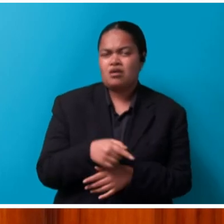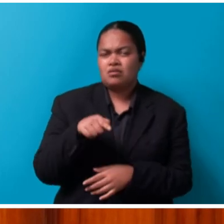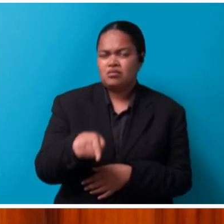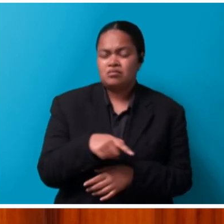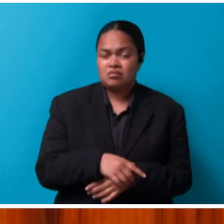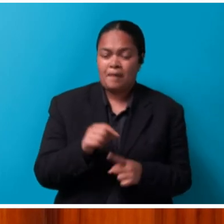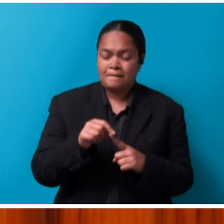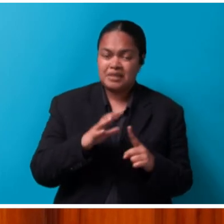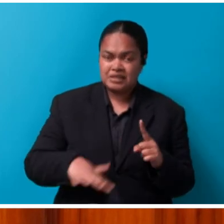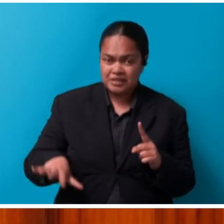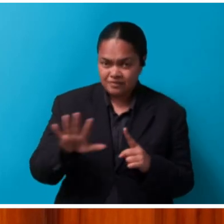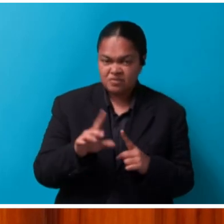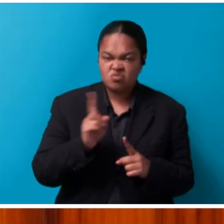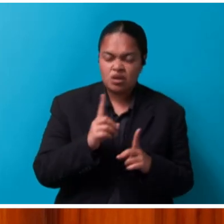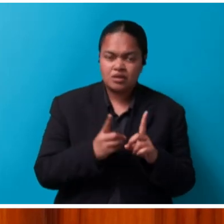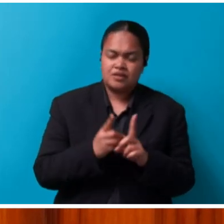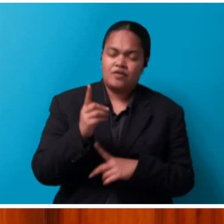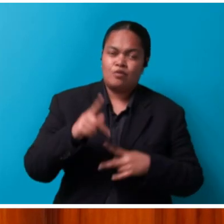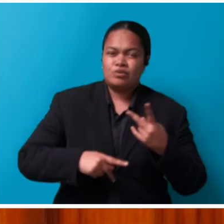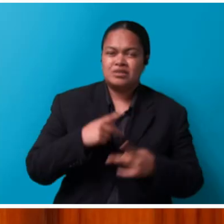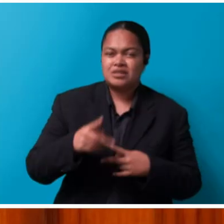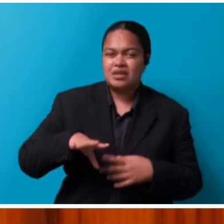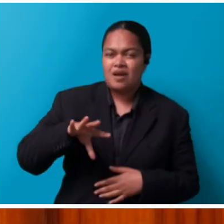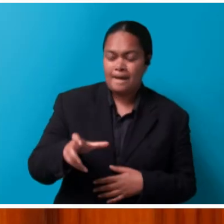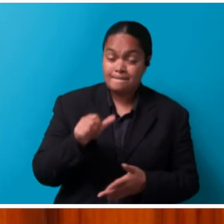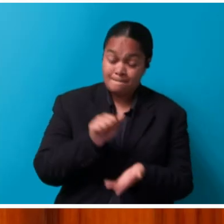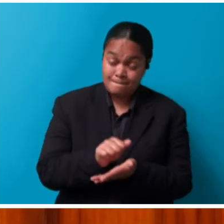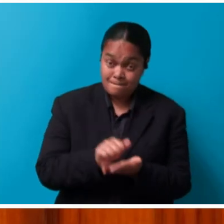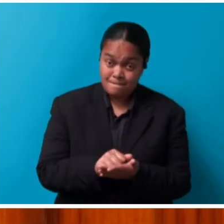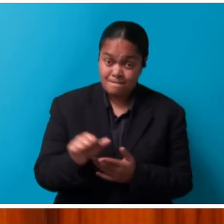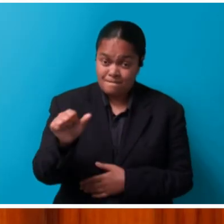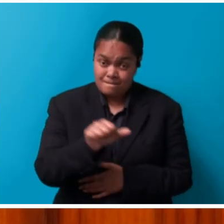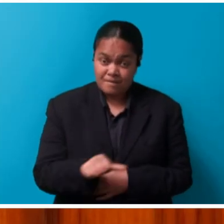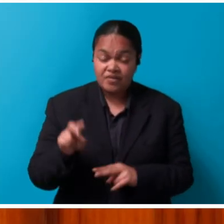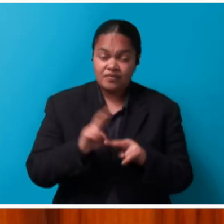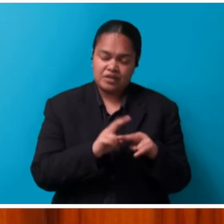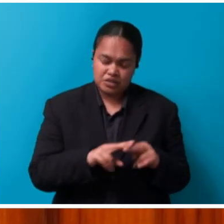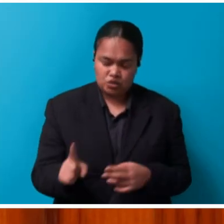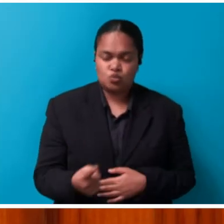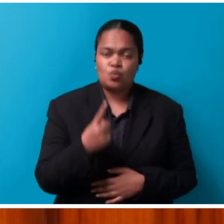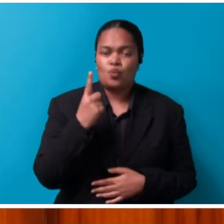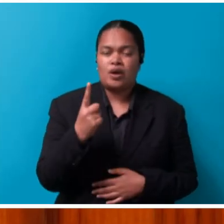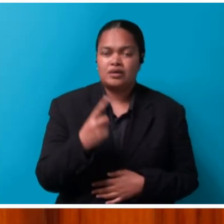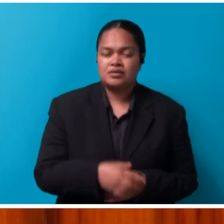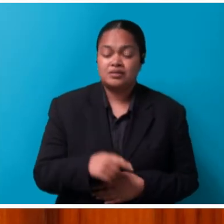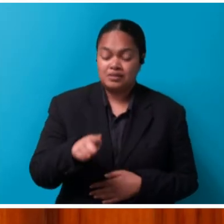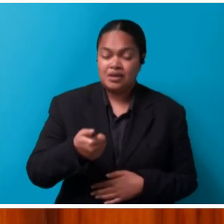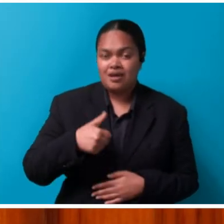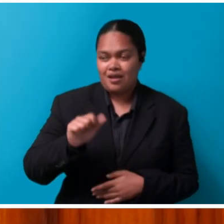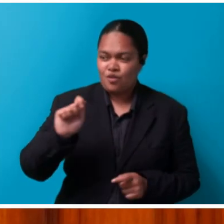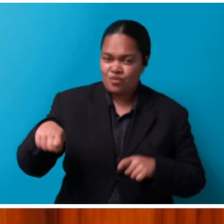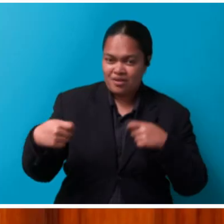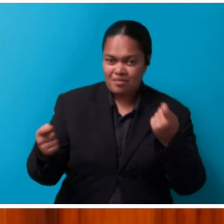Island countries to develop processing hubs in appropriate areas, as Fiji is one of these. This allows neighbouring island